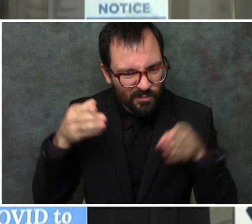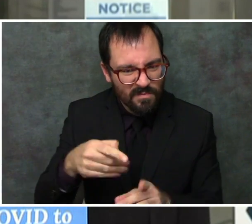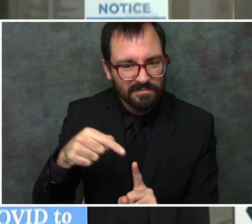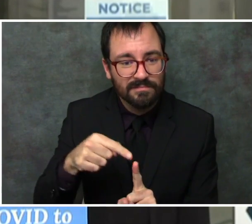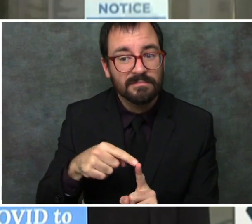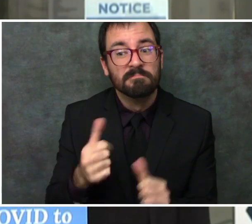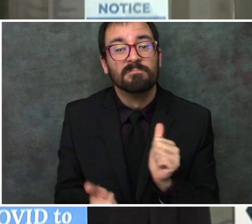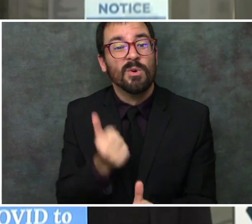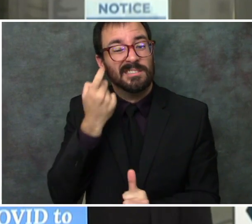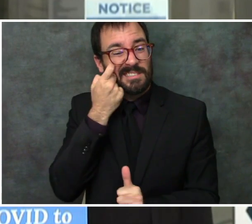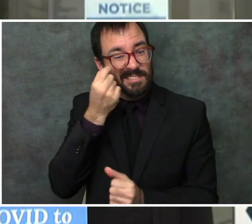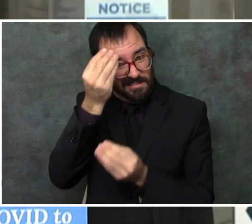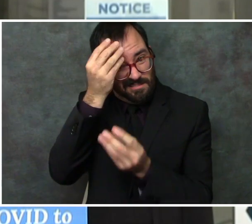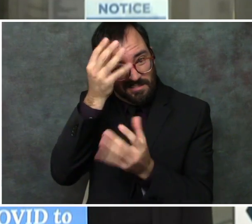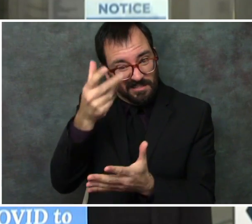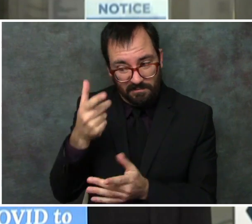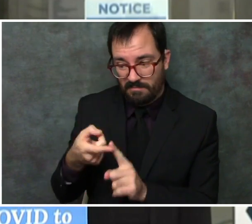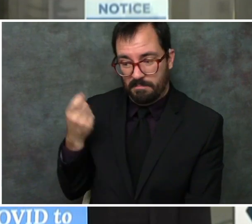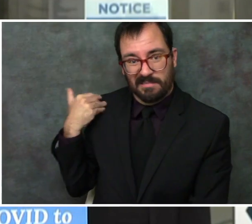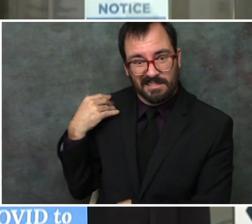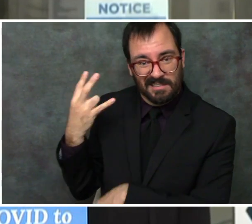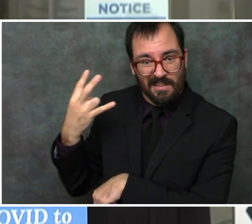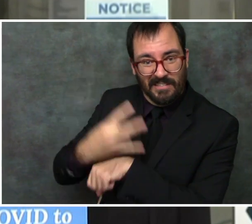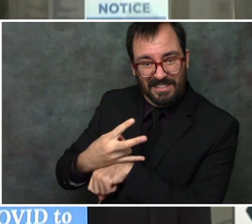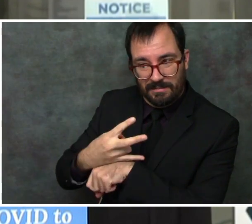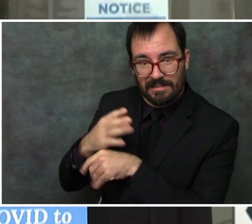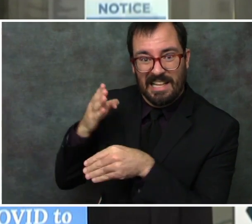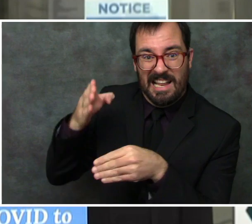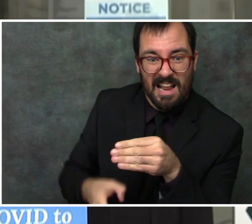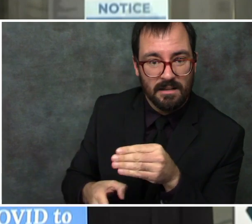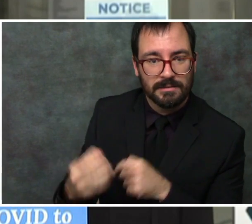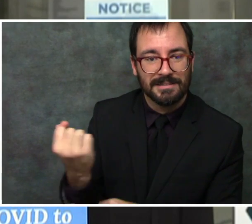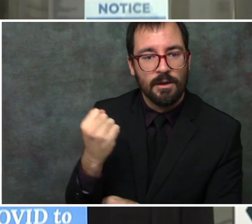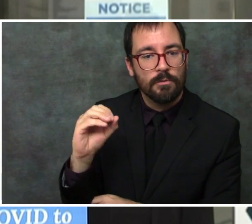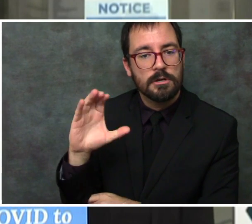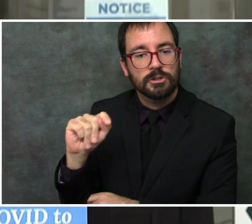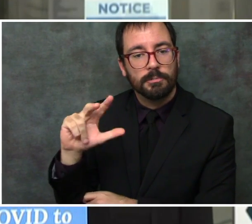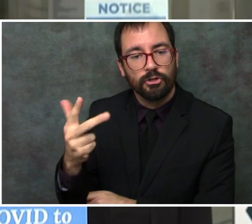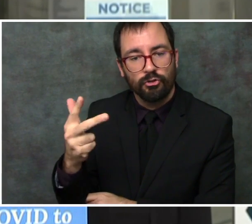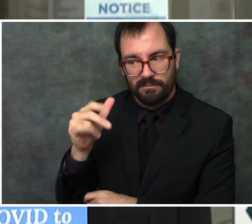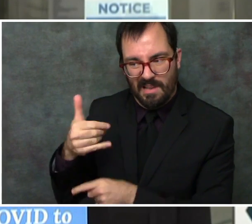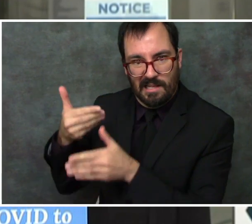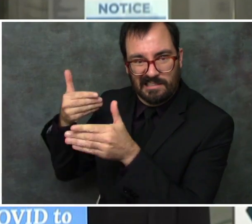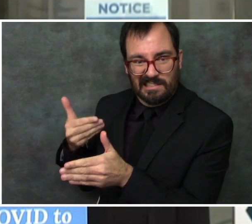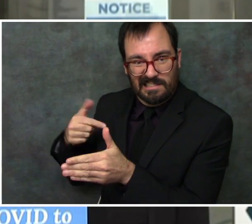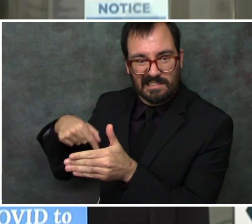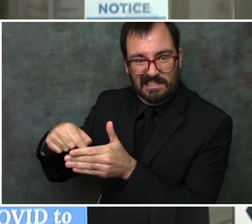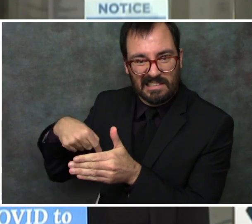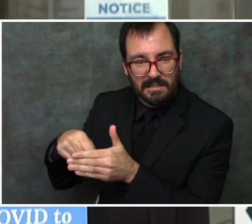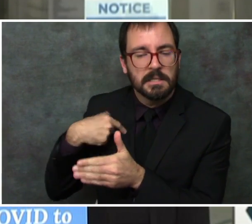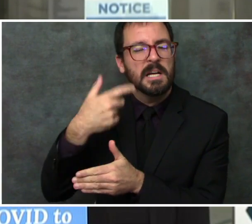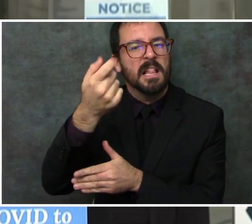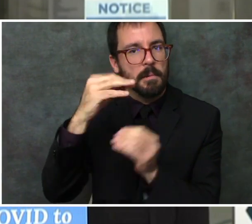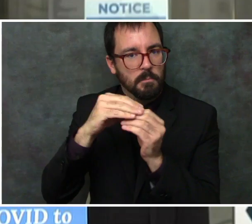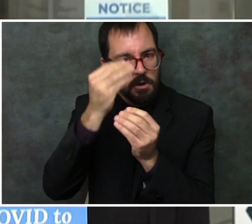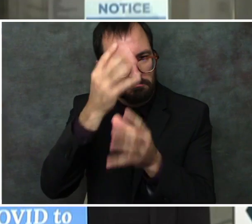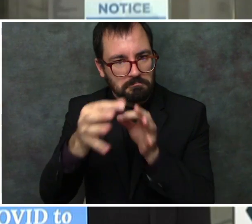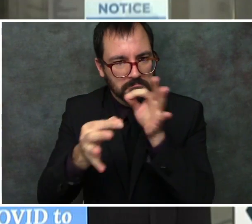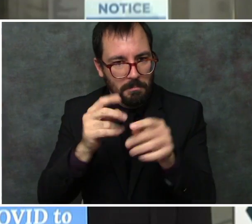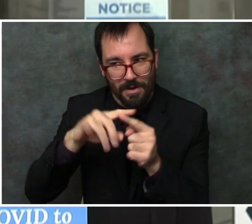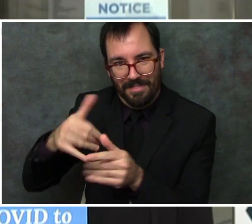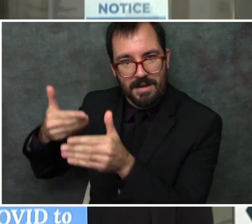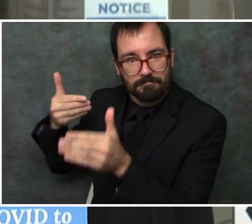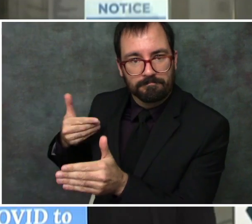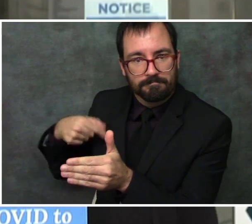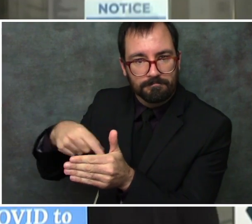on Saturday, October 3rd, and I'd like to share a little bit of information about that data. The number of people that have been tested have roughly